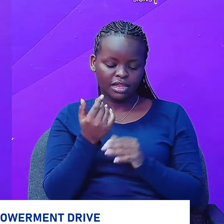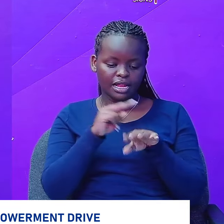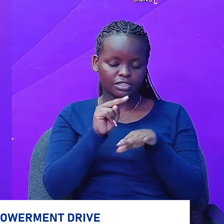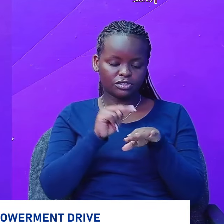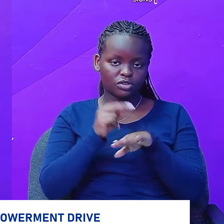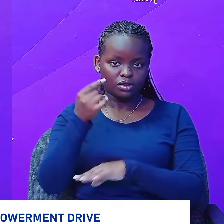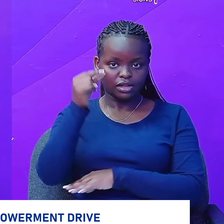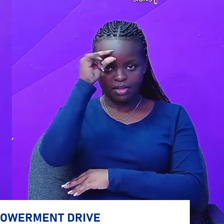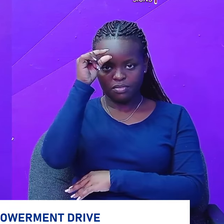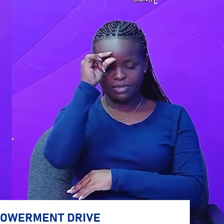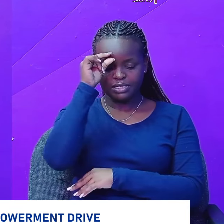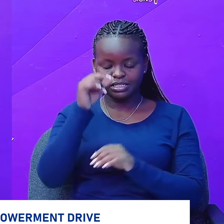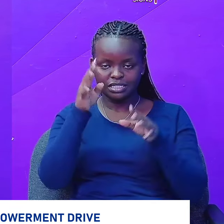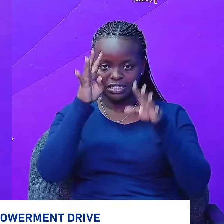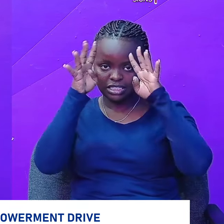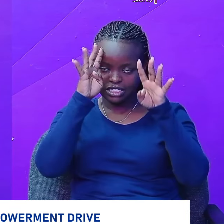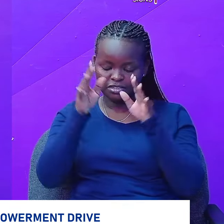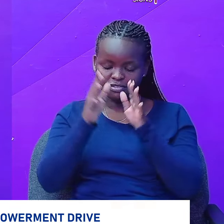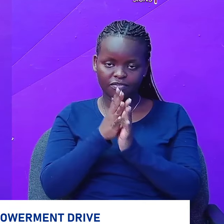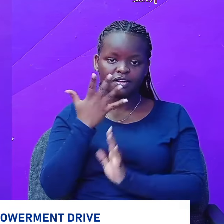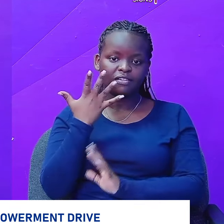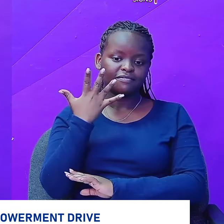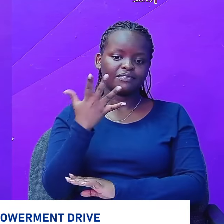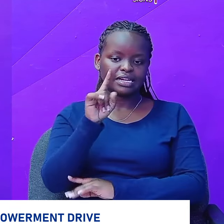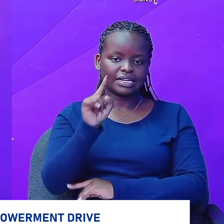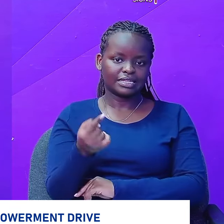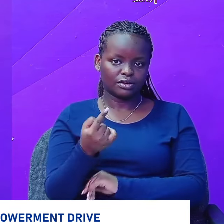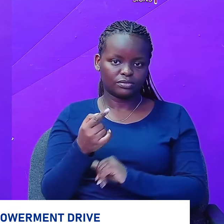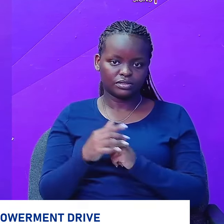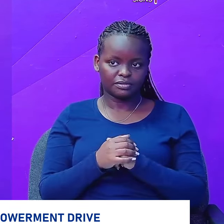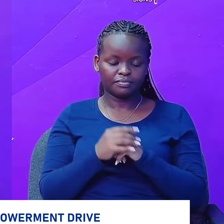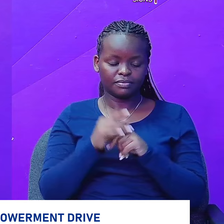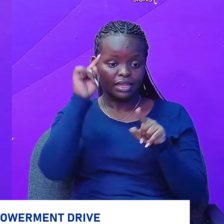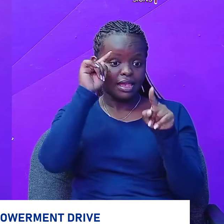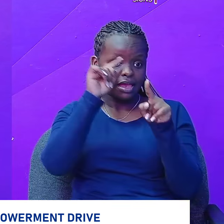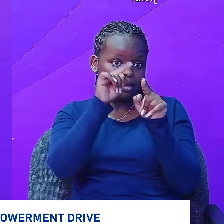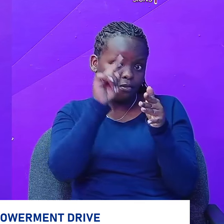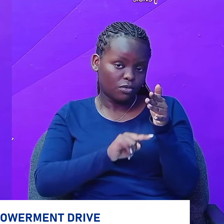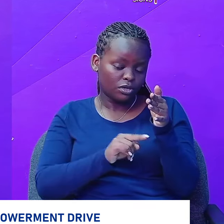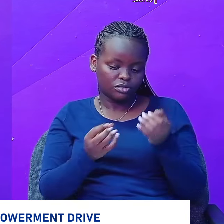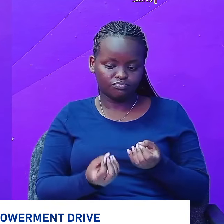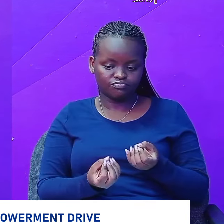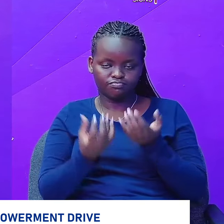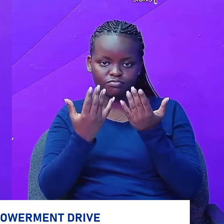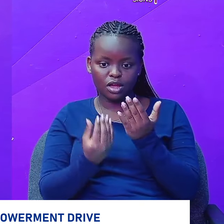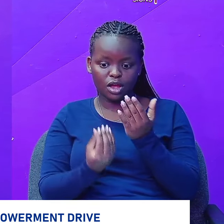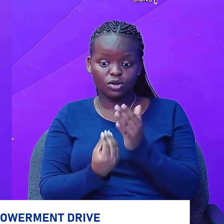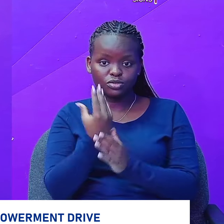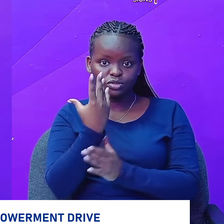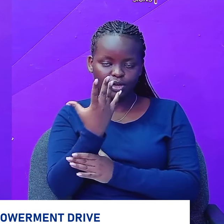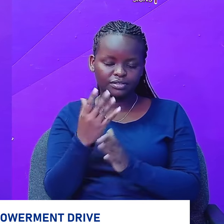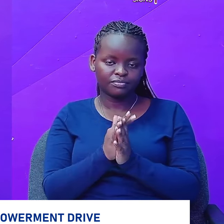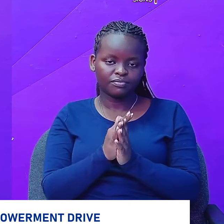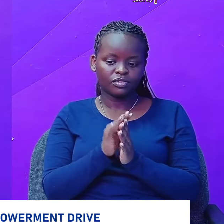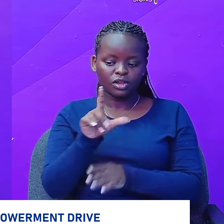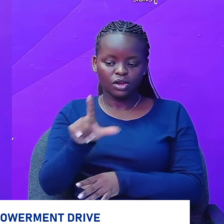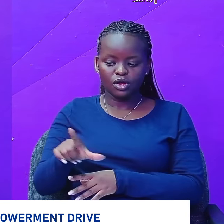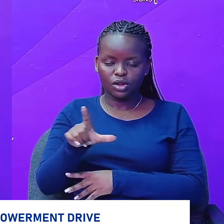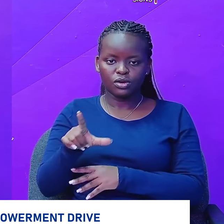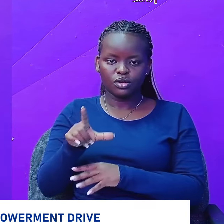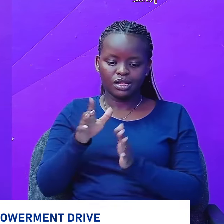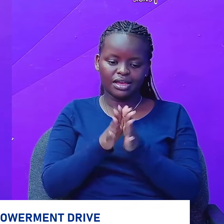initiative valued at Kenya shillings 500,000, aimed at boosting local poultry production and farmers'